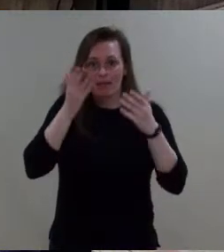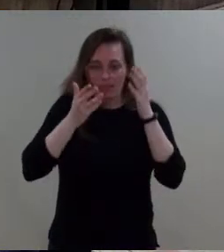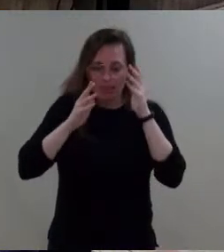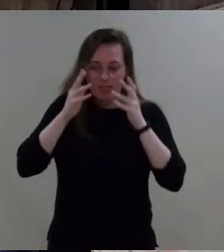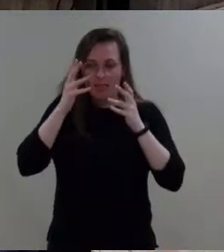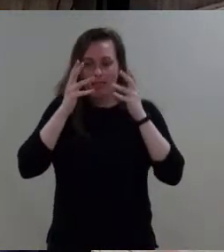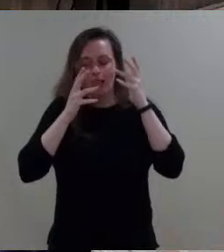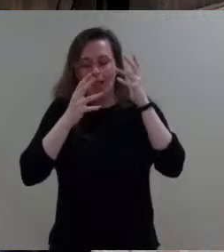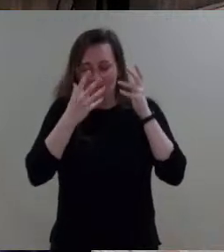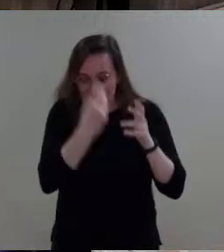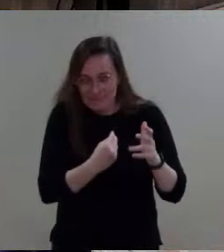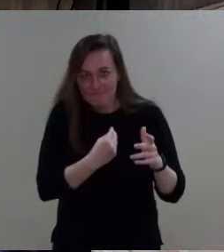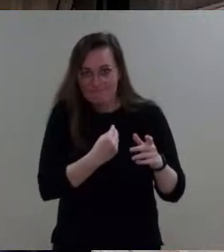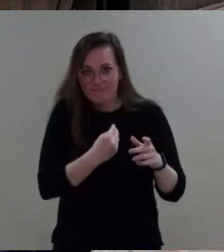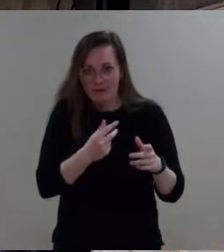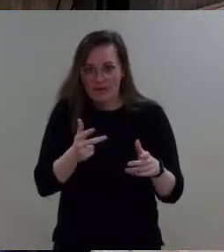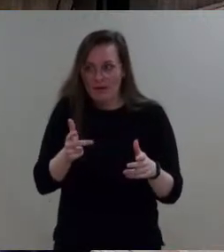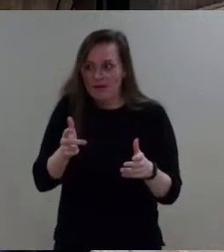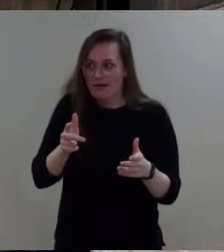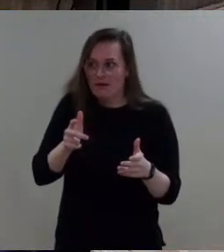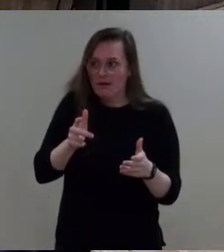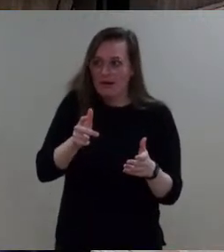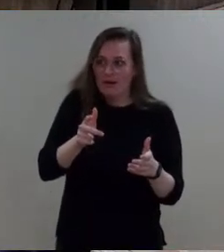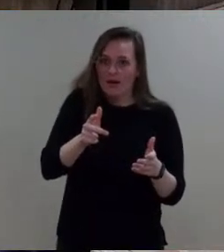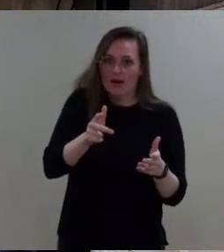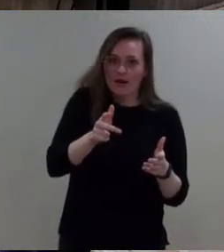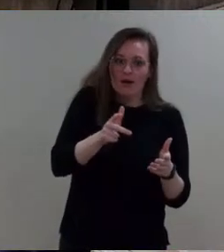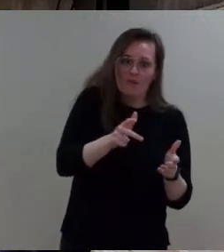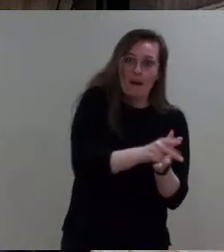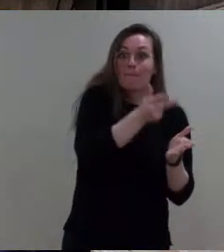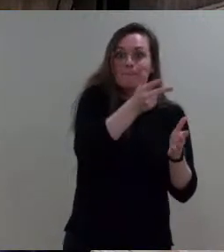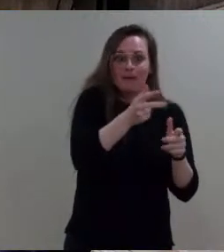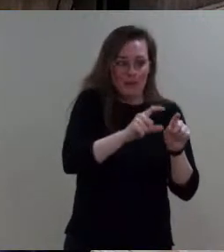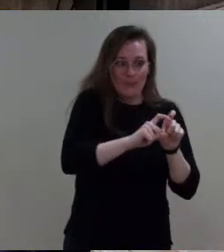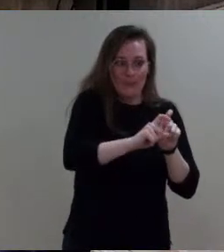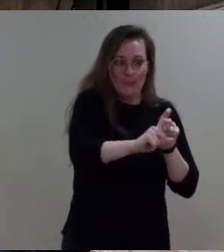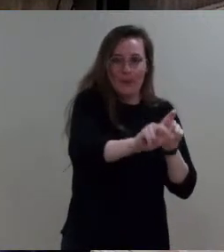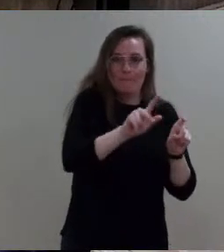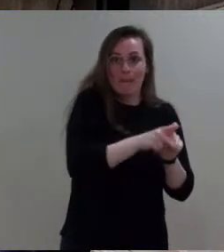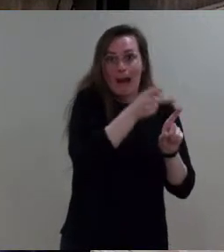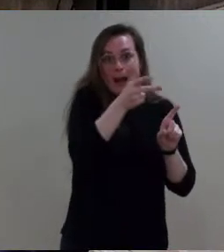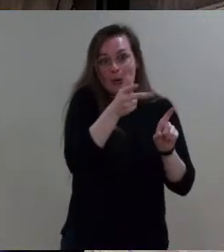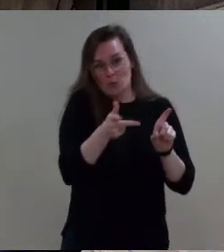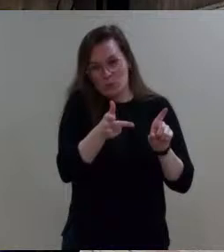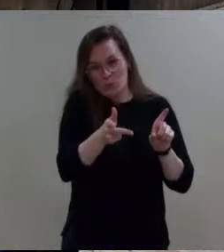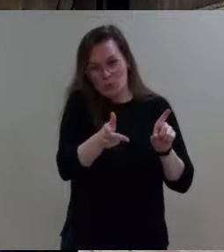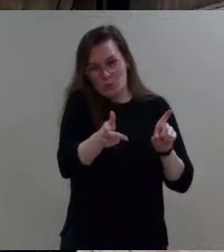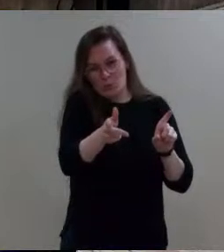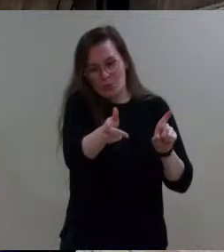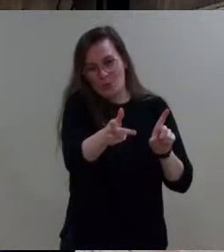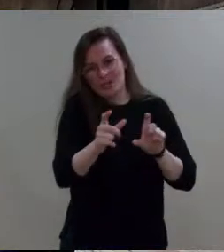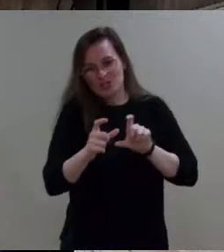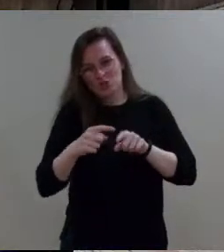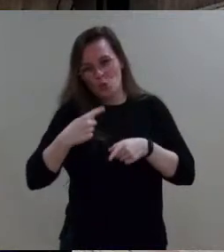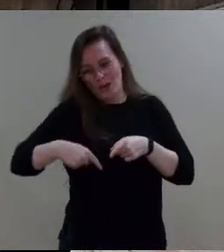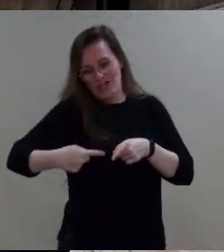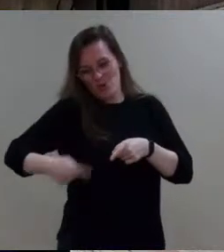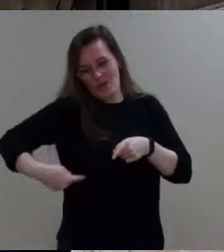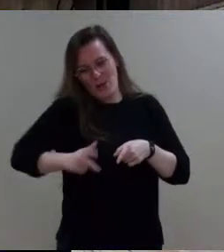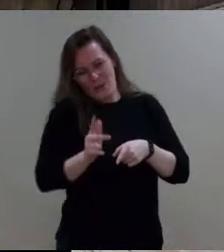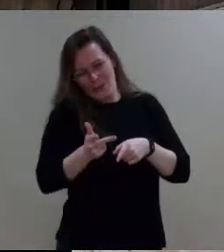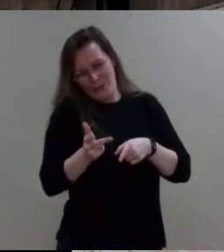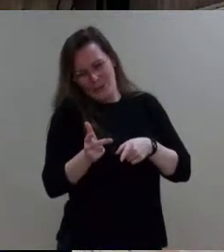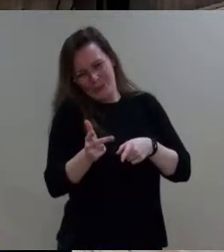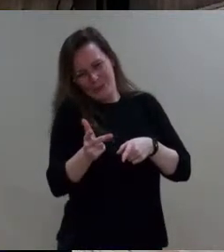concrete median, flipped on 2 wheels, and I don't know what kept our car from not